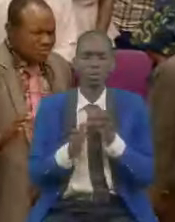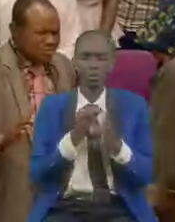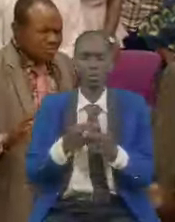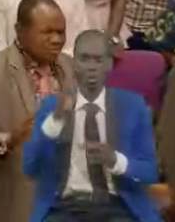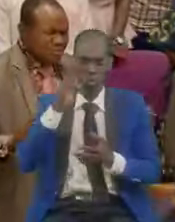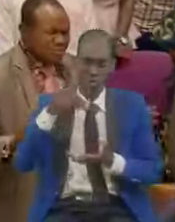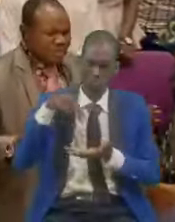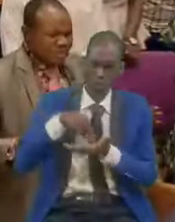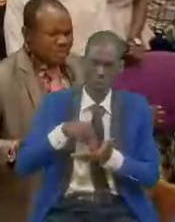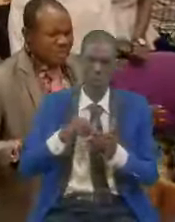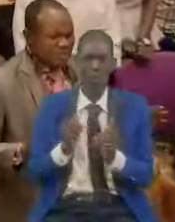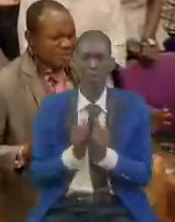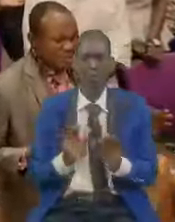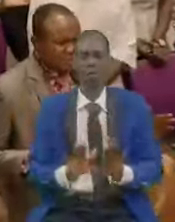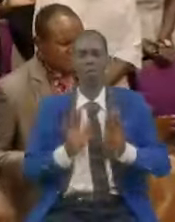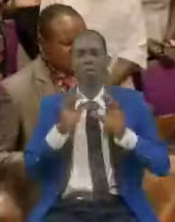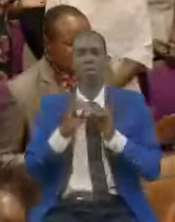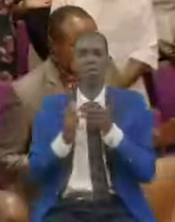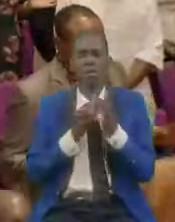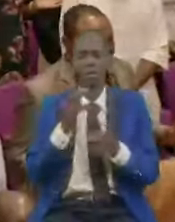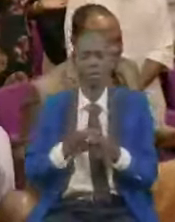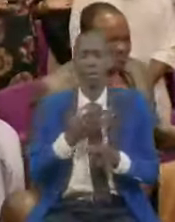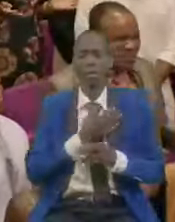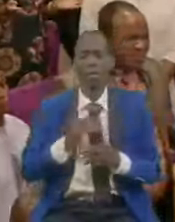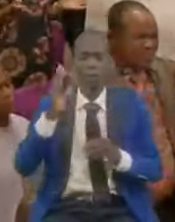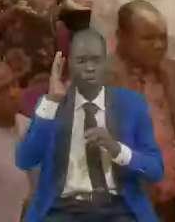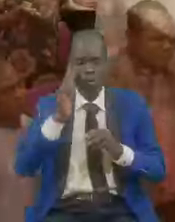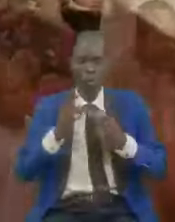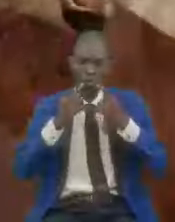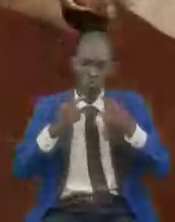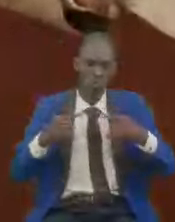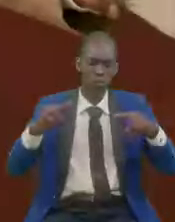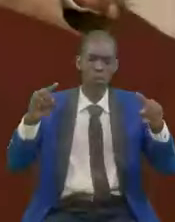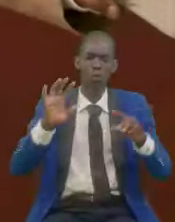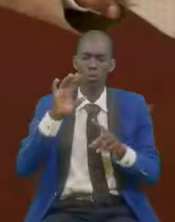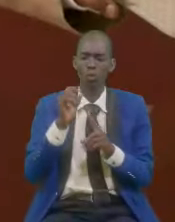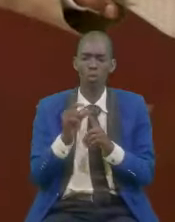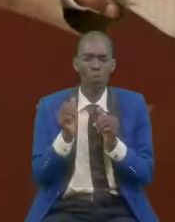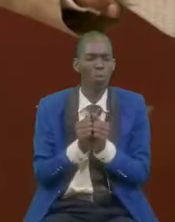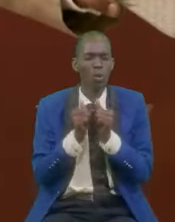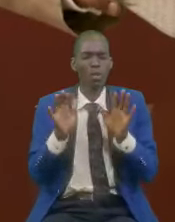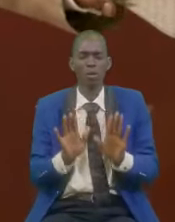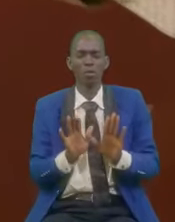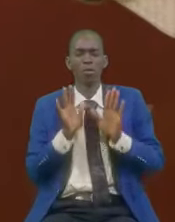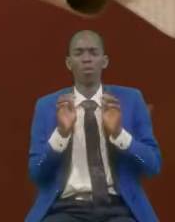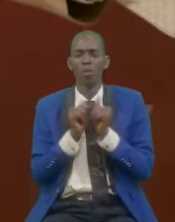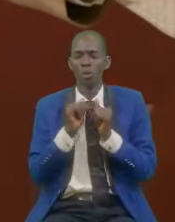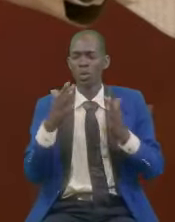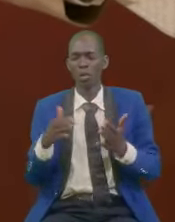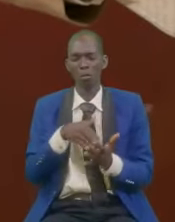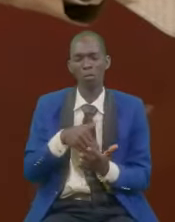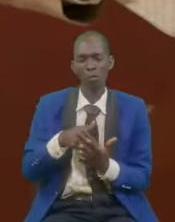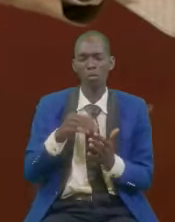stand fearlessly. I will proclaim your word without fear, without favor,